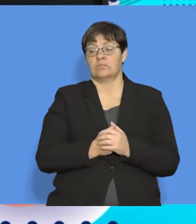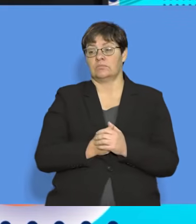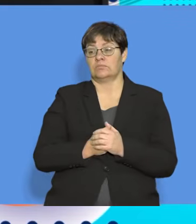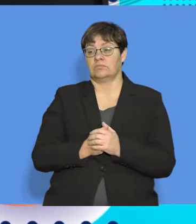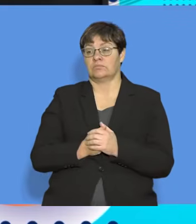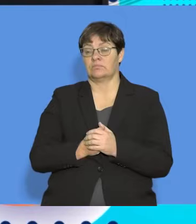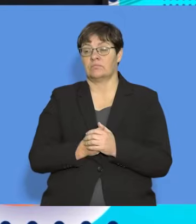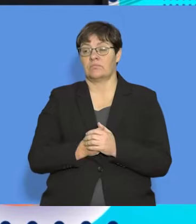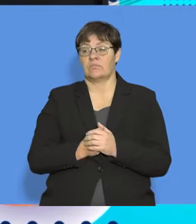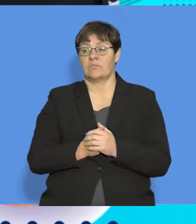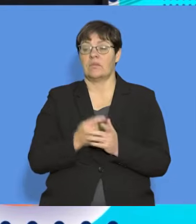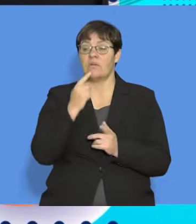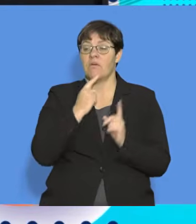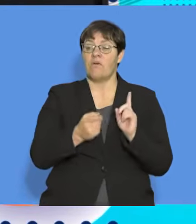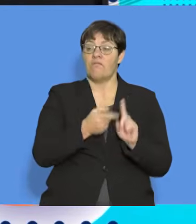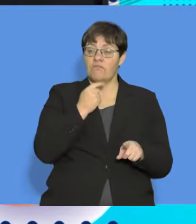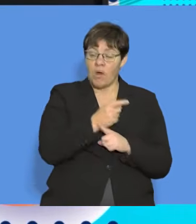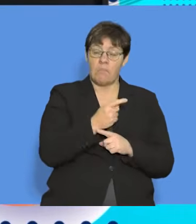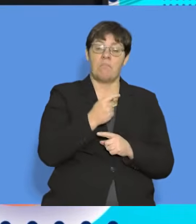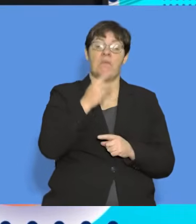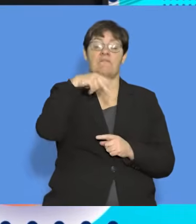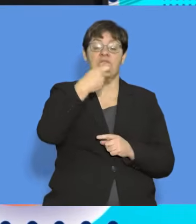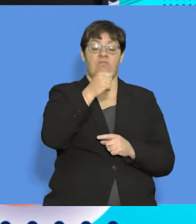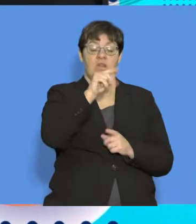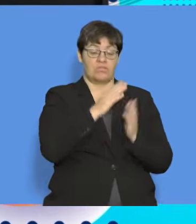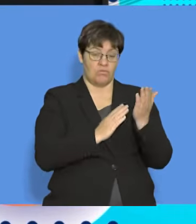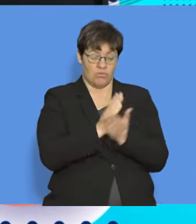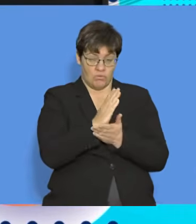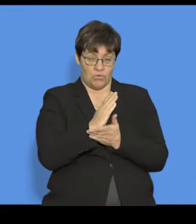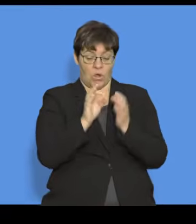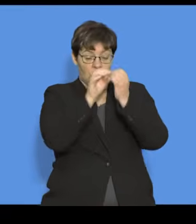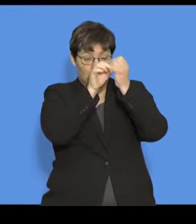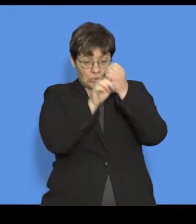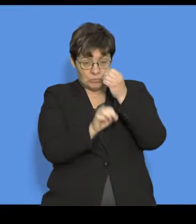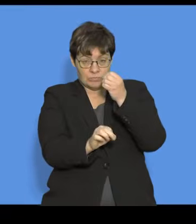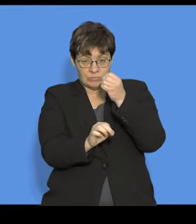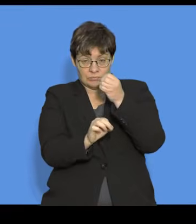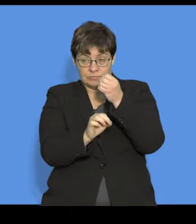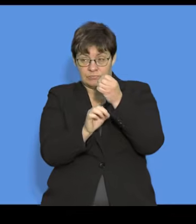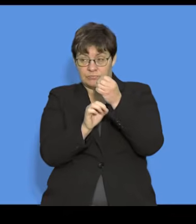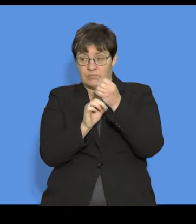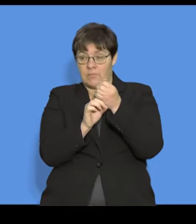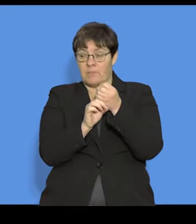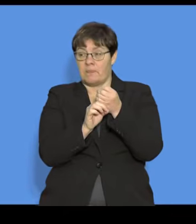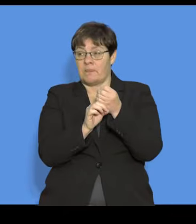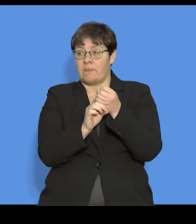is known as the bolus. It moves through the pharynx, which is a tube which takes it